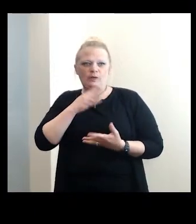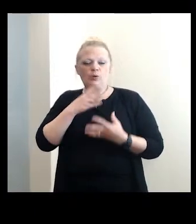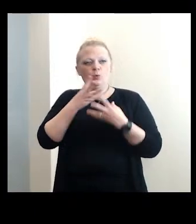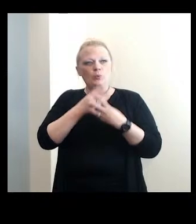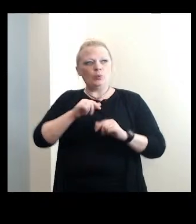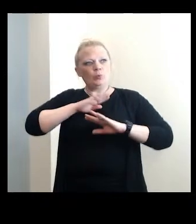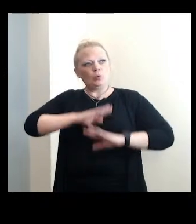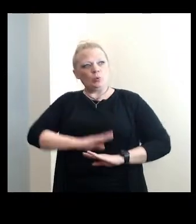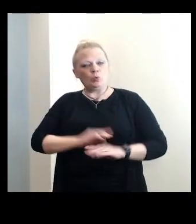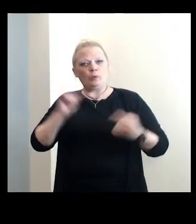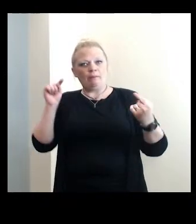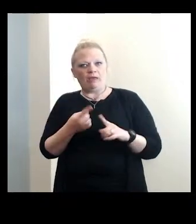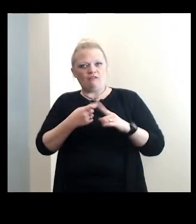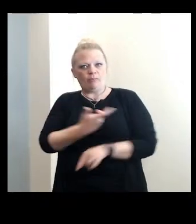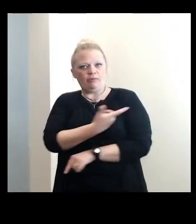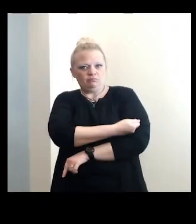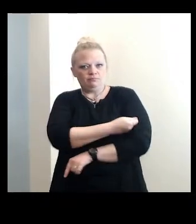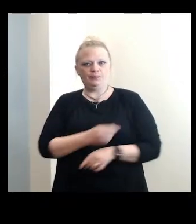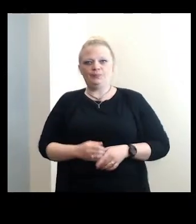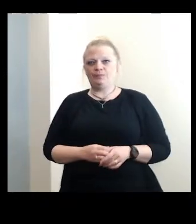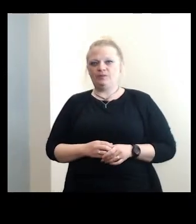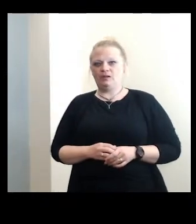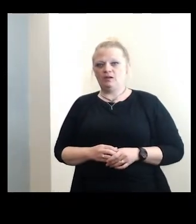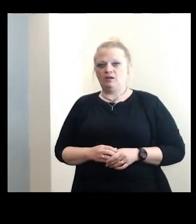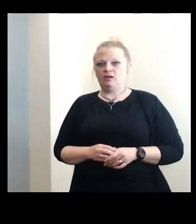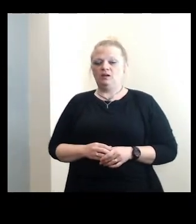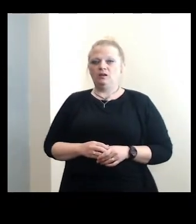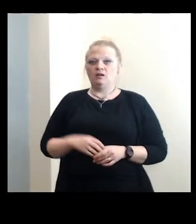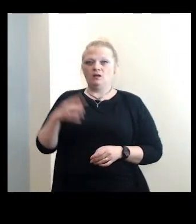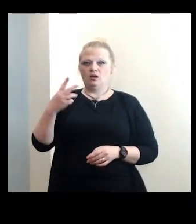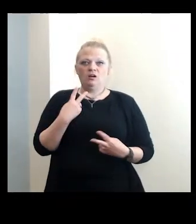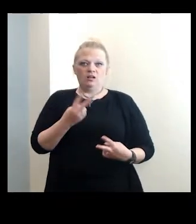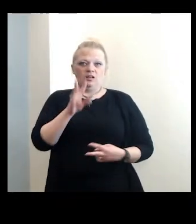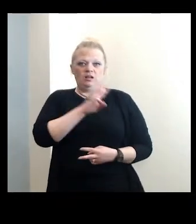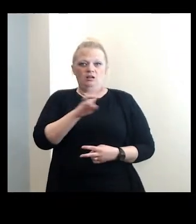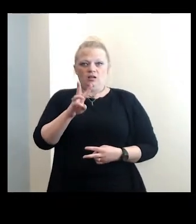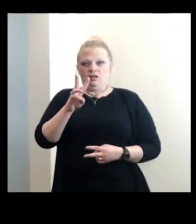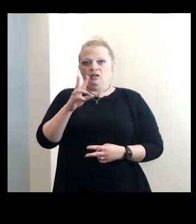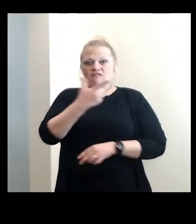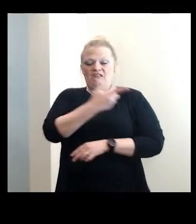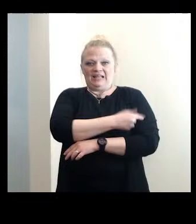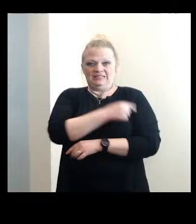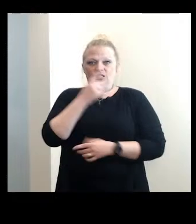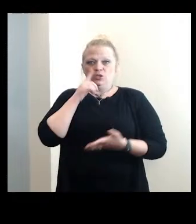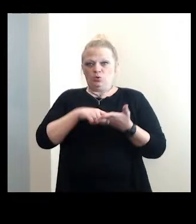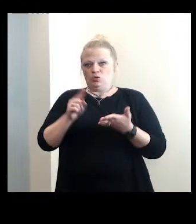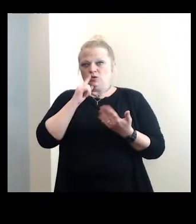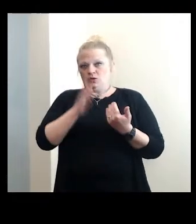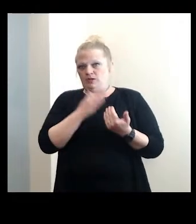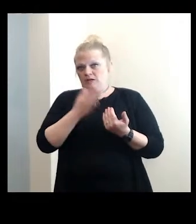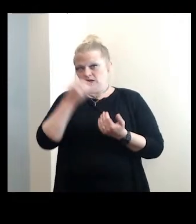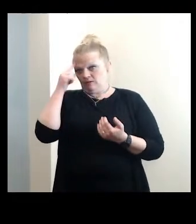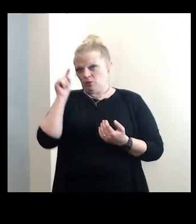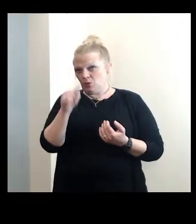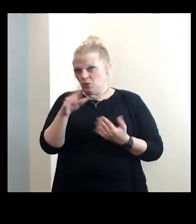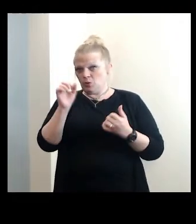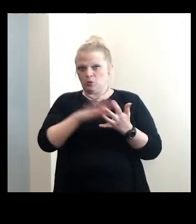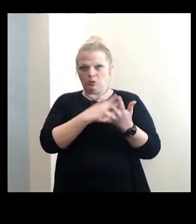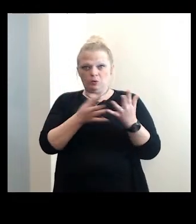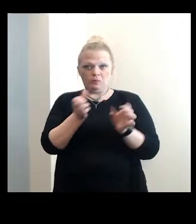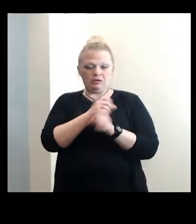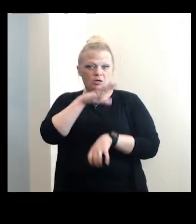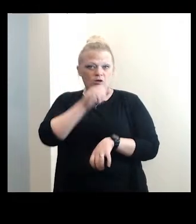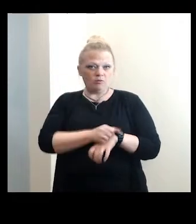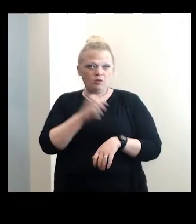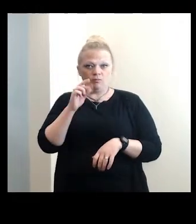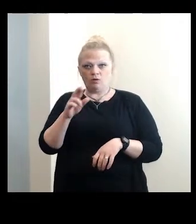of a little injection. So go to our Erie County vaccine site to check out what is convenient for you. You can schedule an